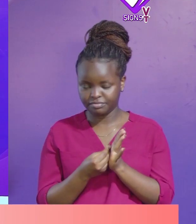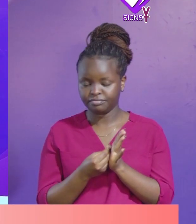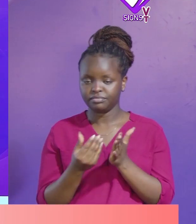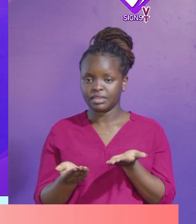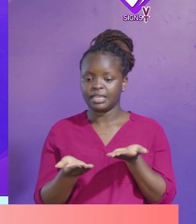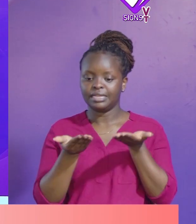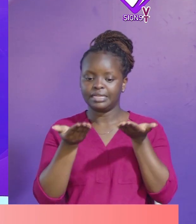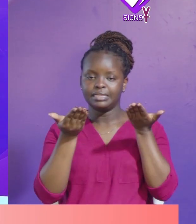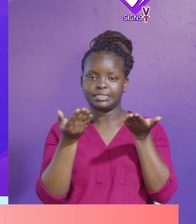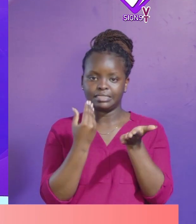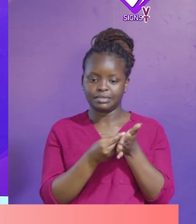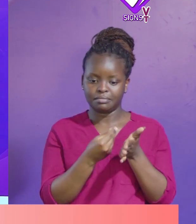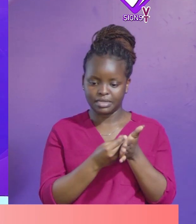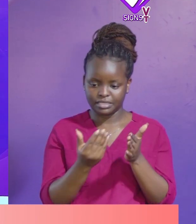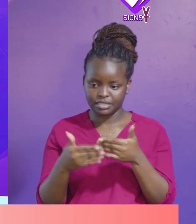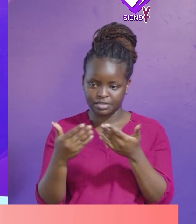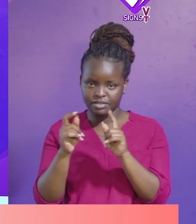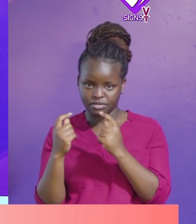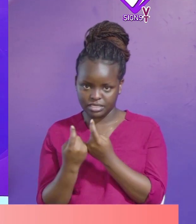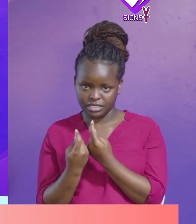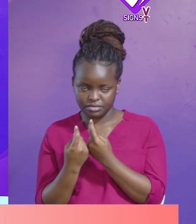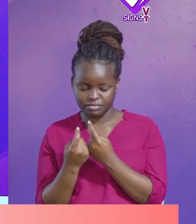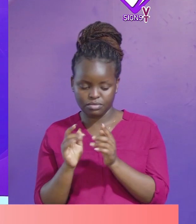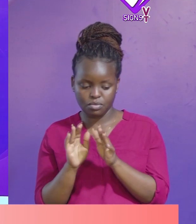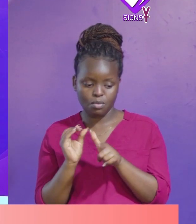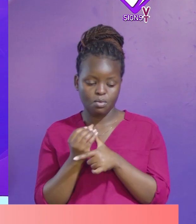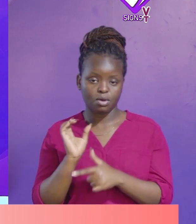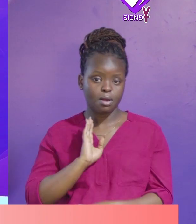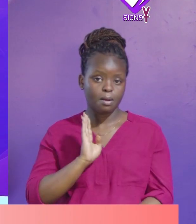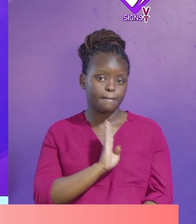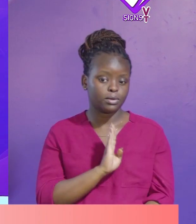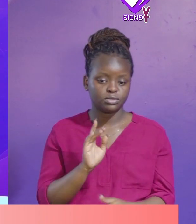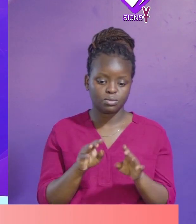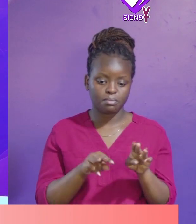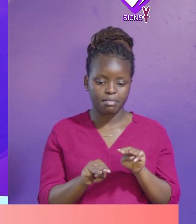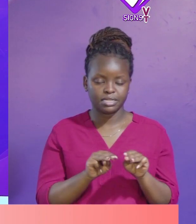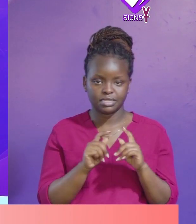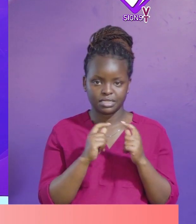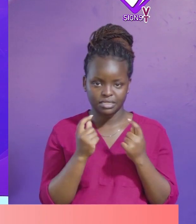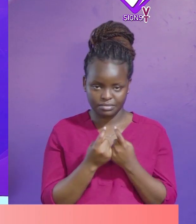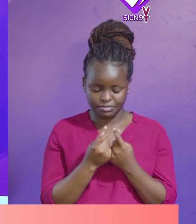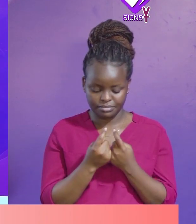the funds given to the team or to the board to manage the teams. Okay.